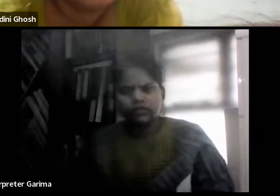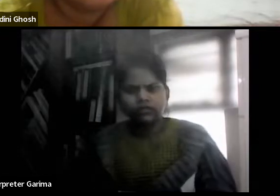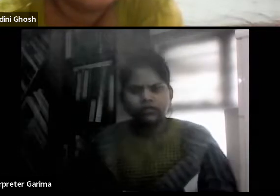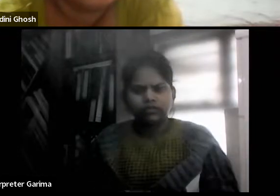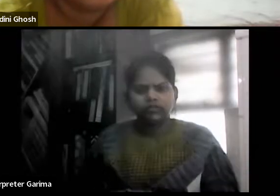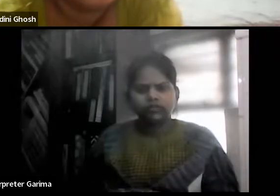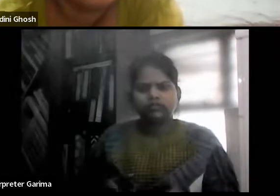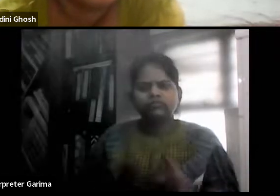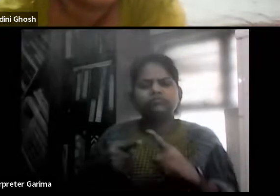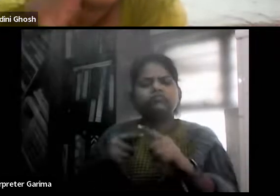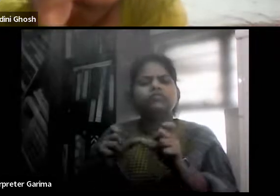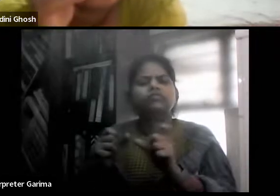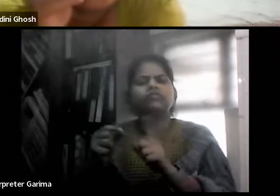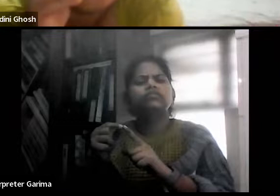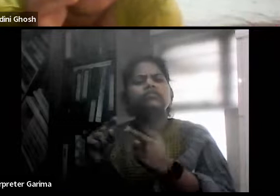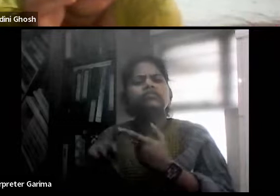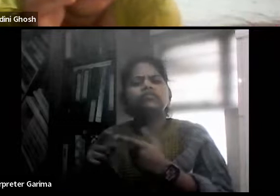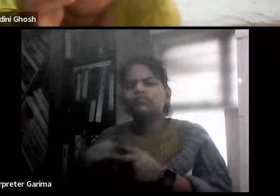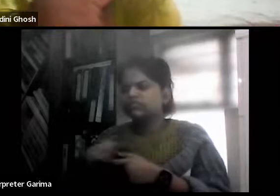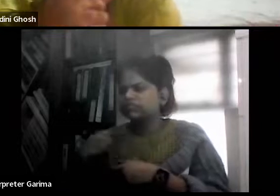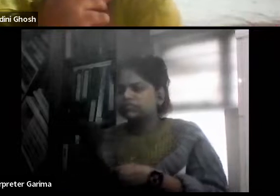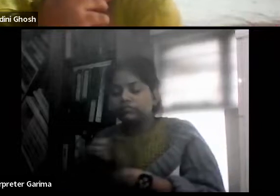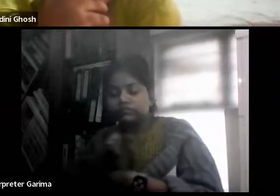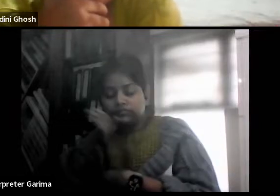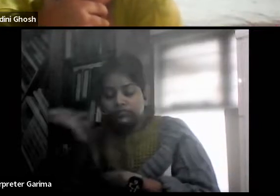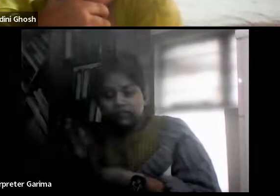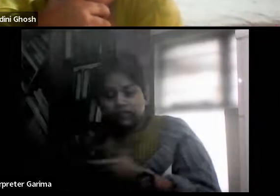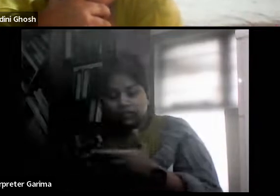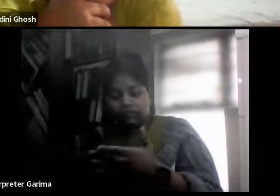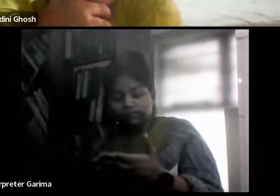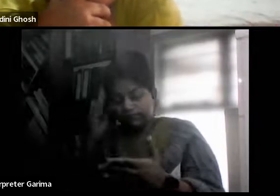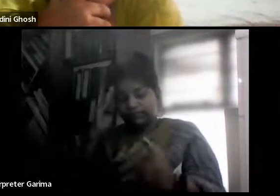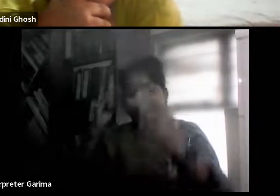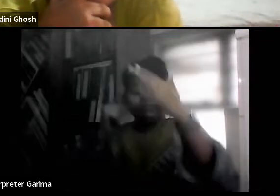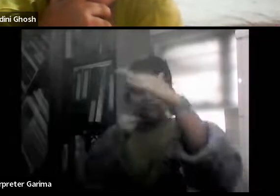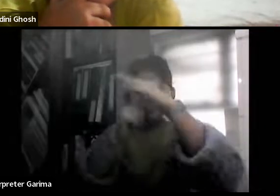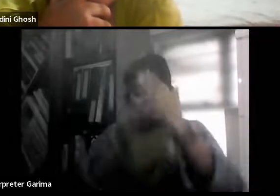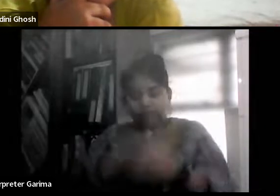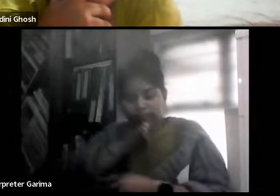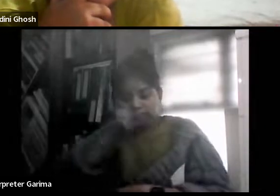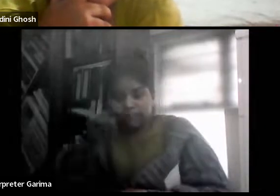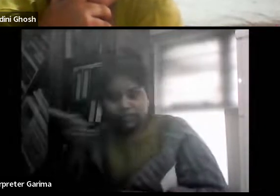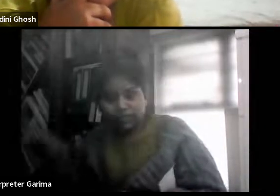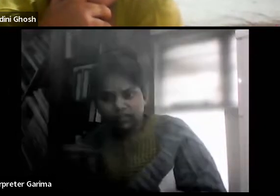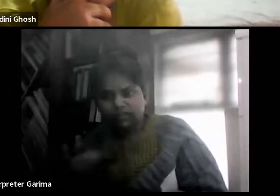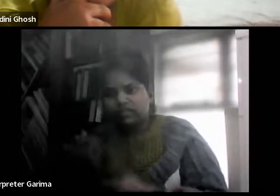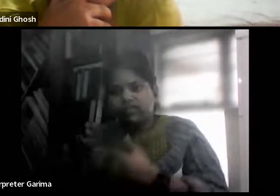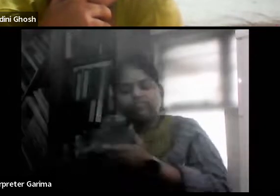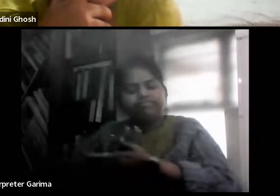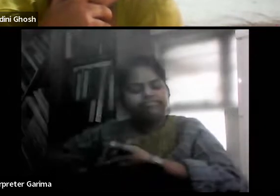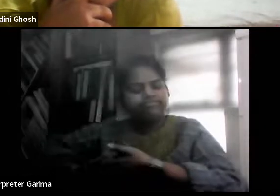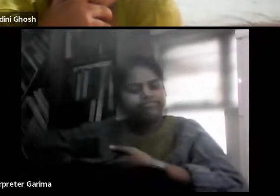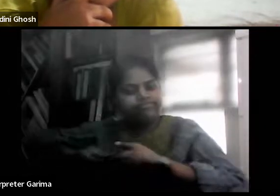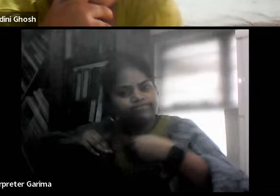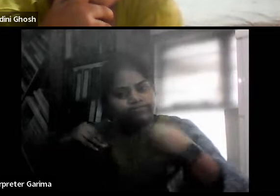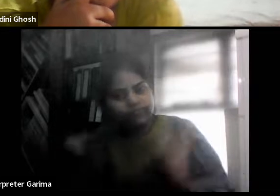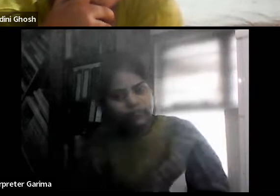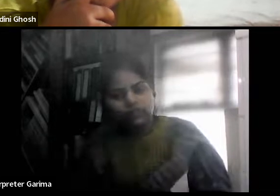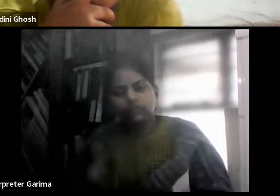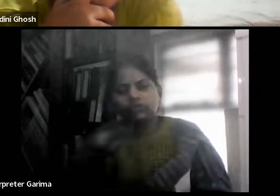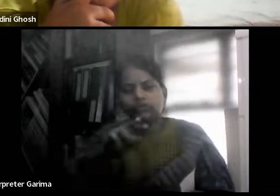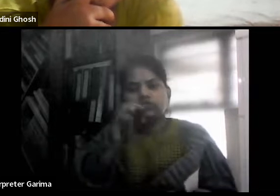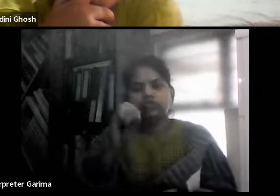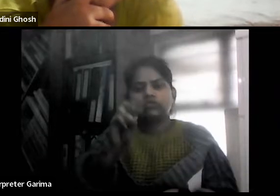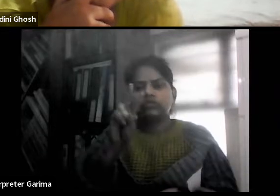as in to reaching out to the mainstream media, it has completely gone now, because from 2021, the March February